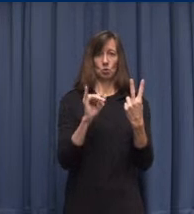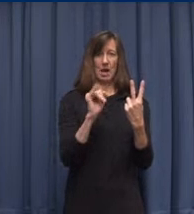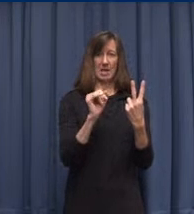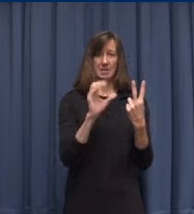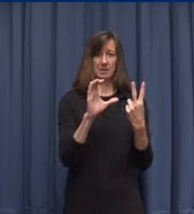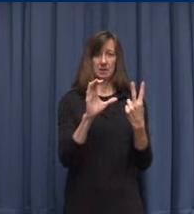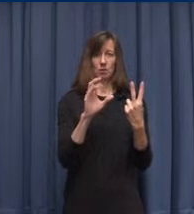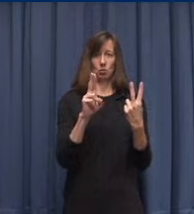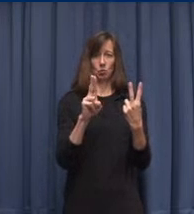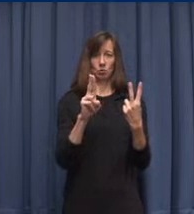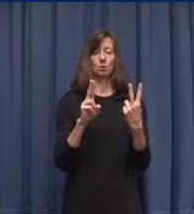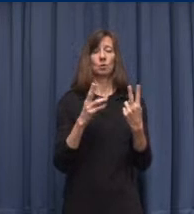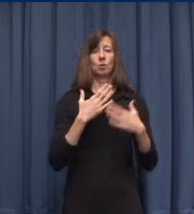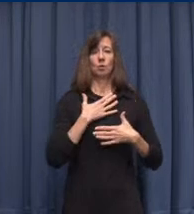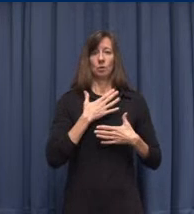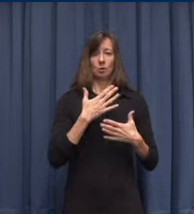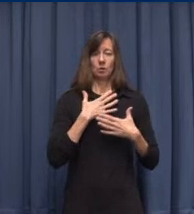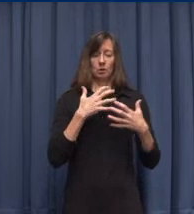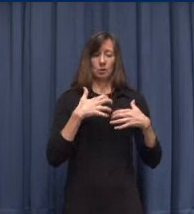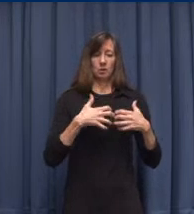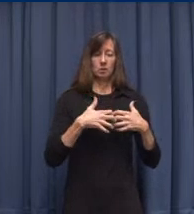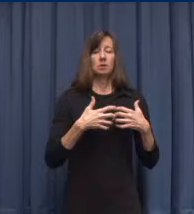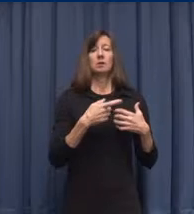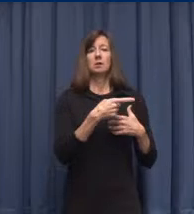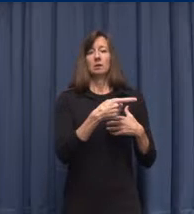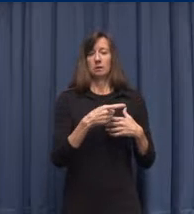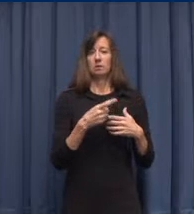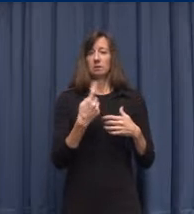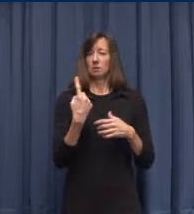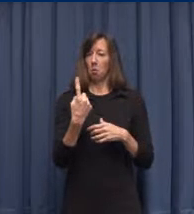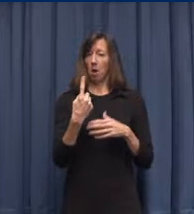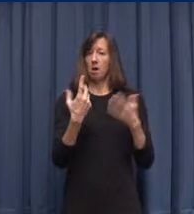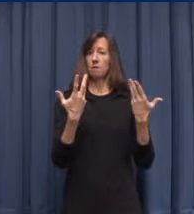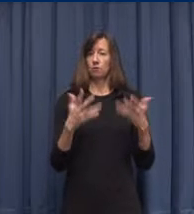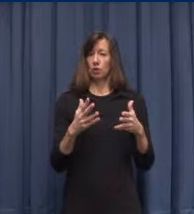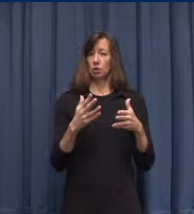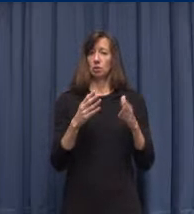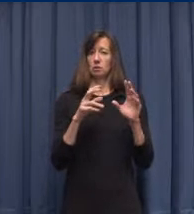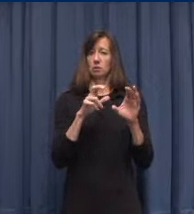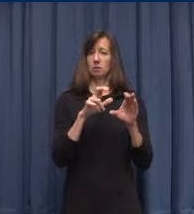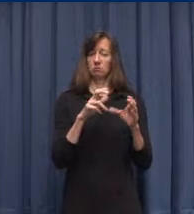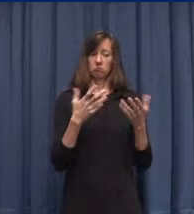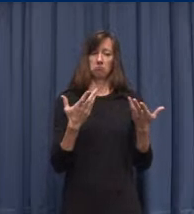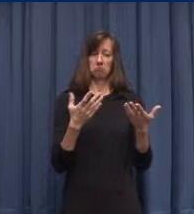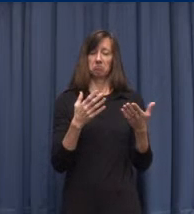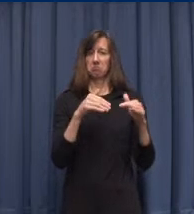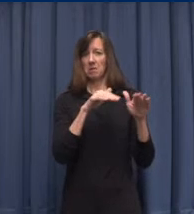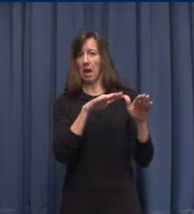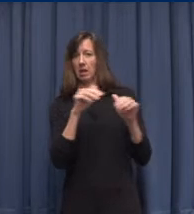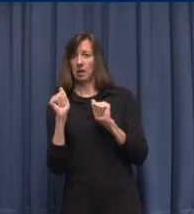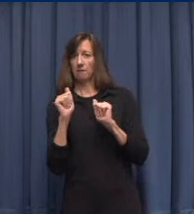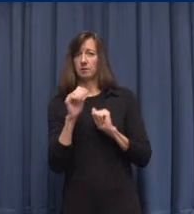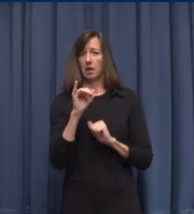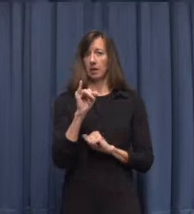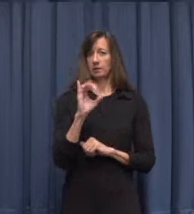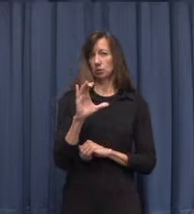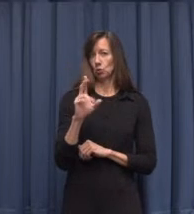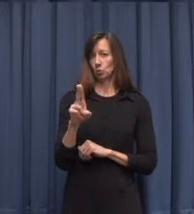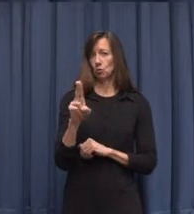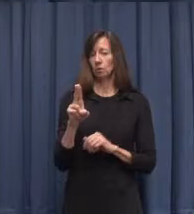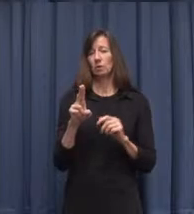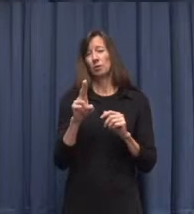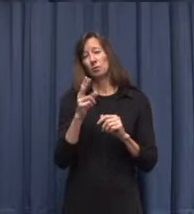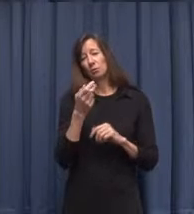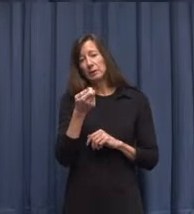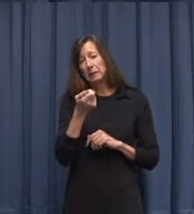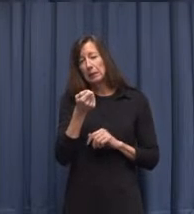ICU. That is one small positive data point there, but this number again continues